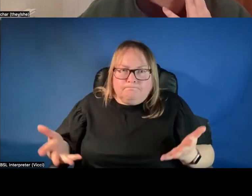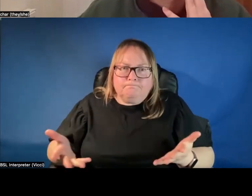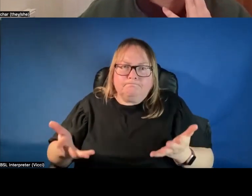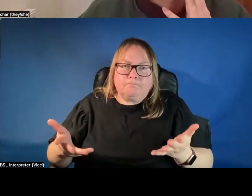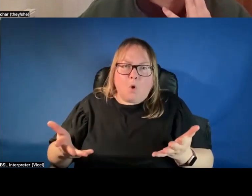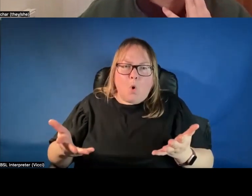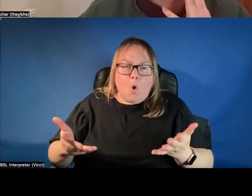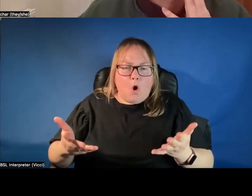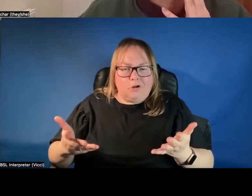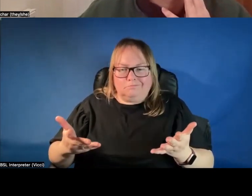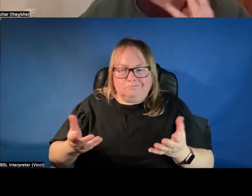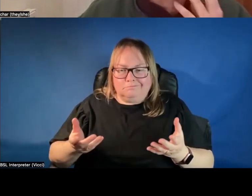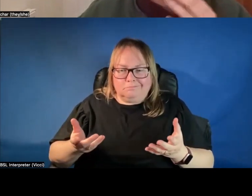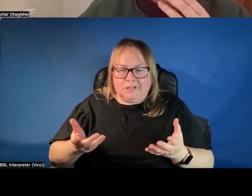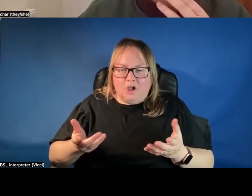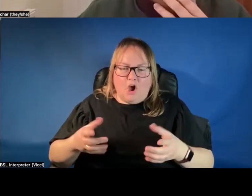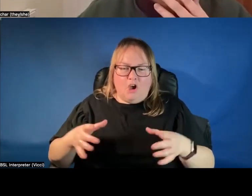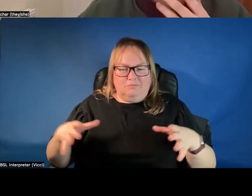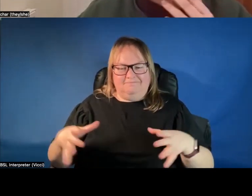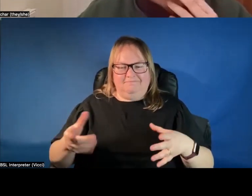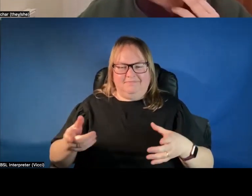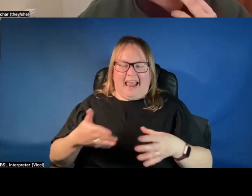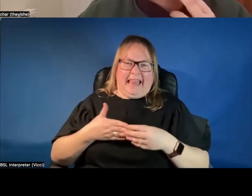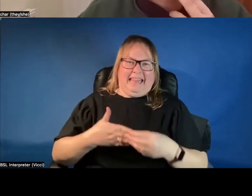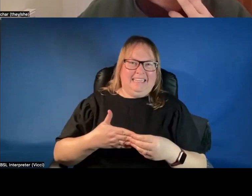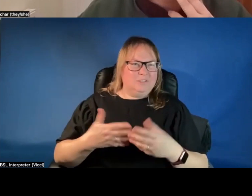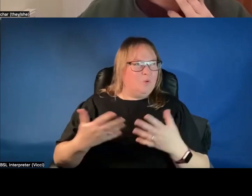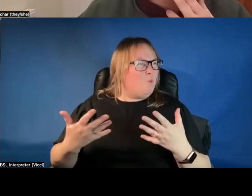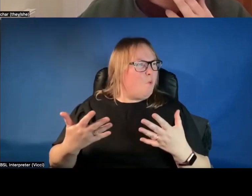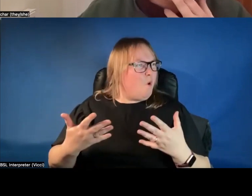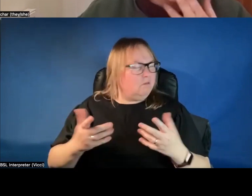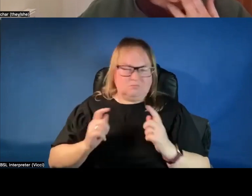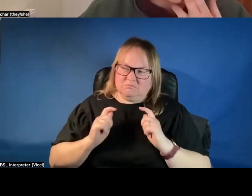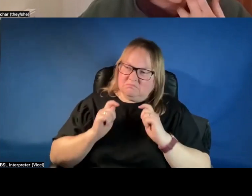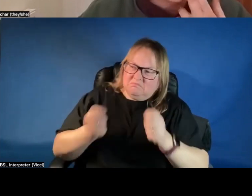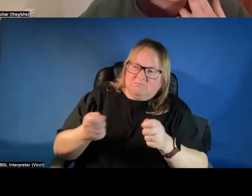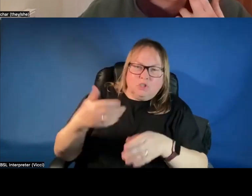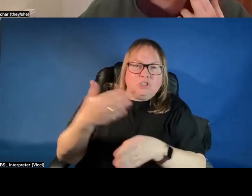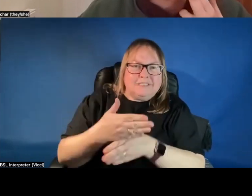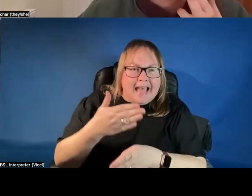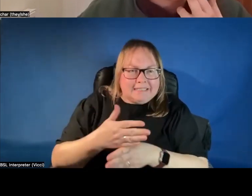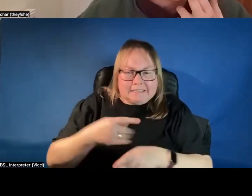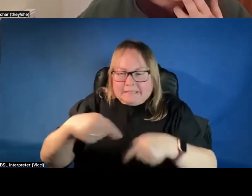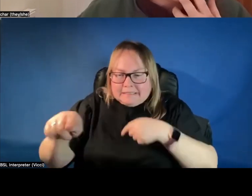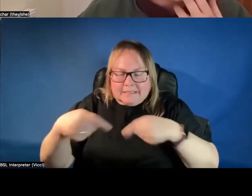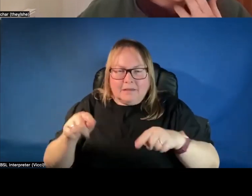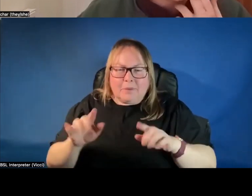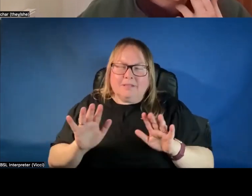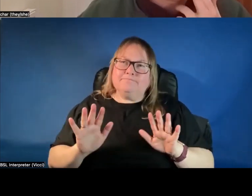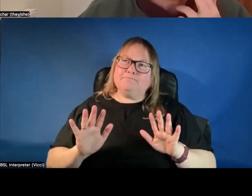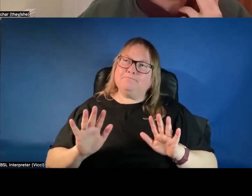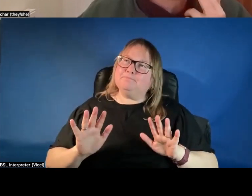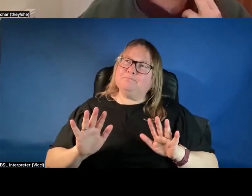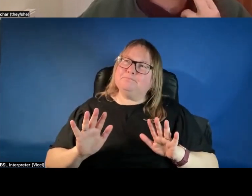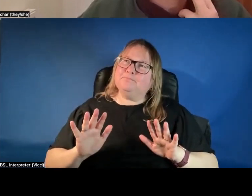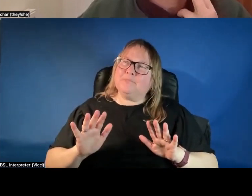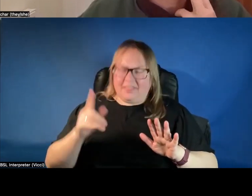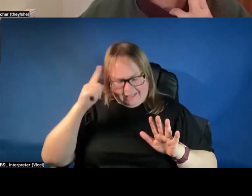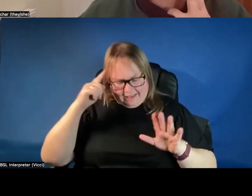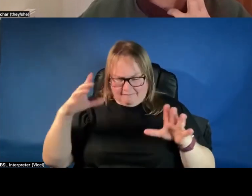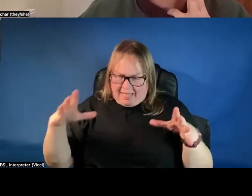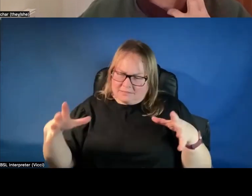or whatever that looks like. And I think one way that we've tried to accommodate that is